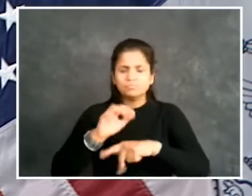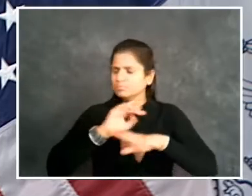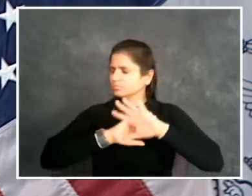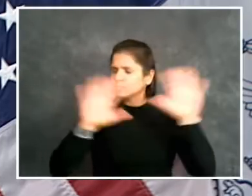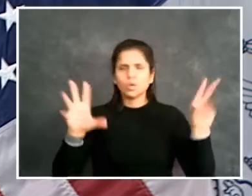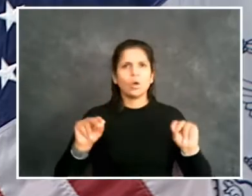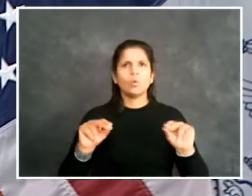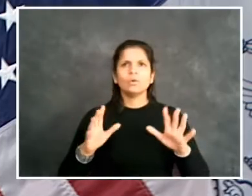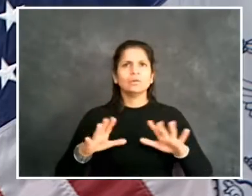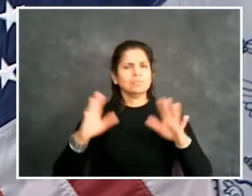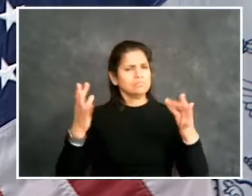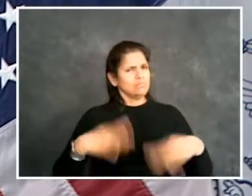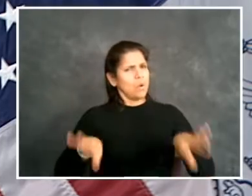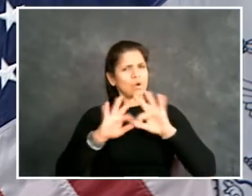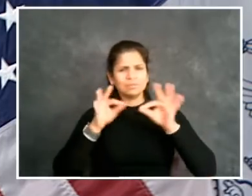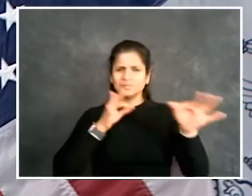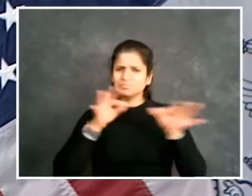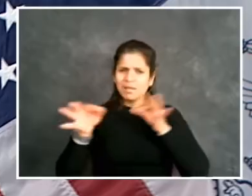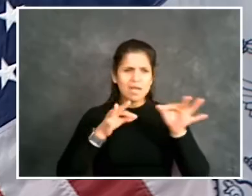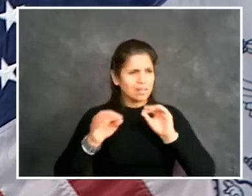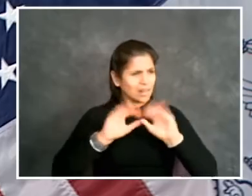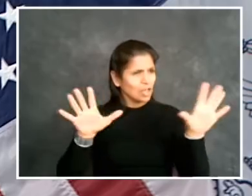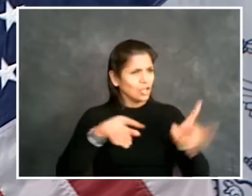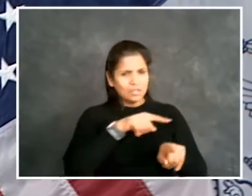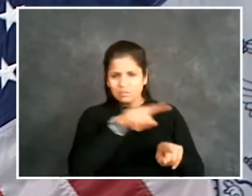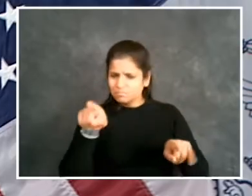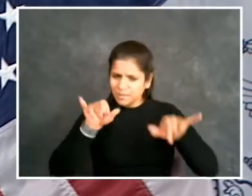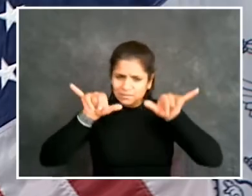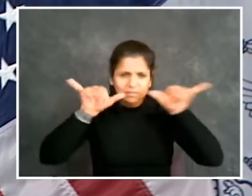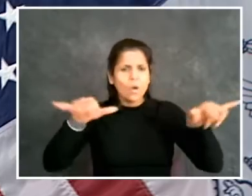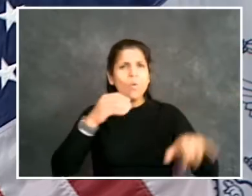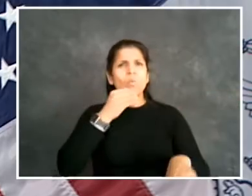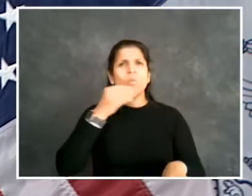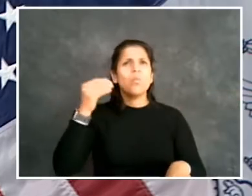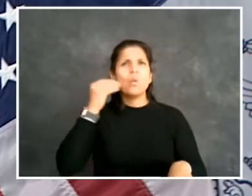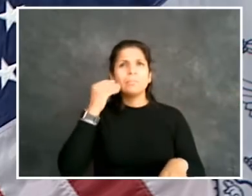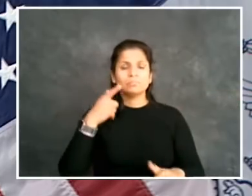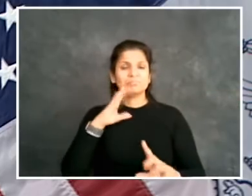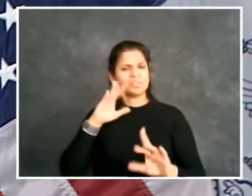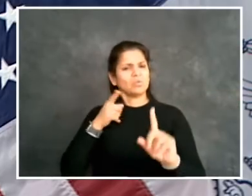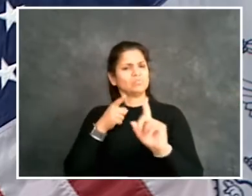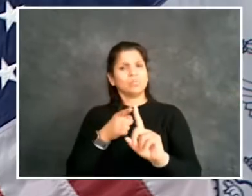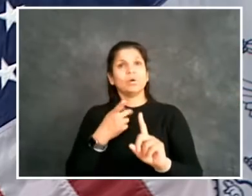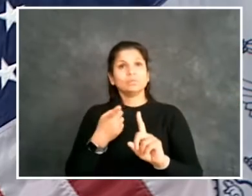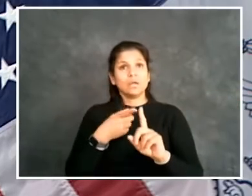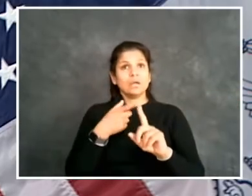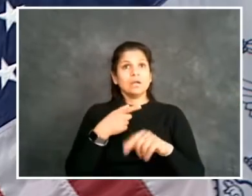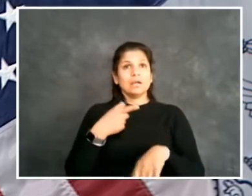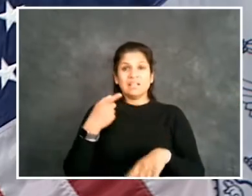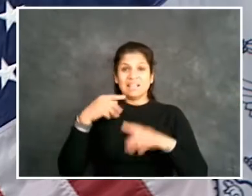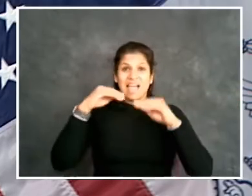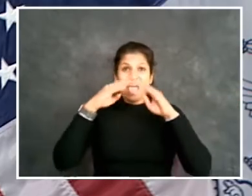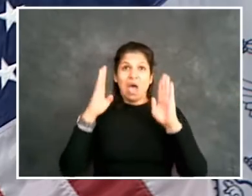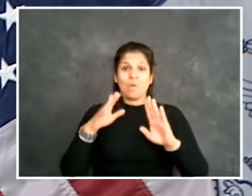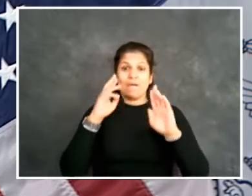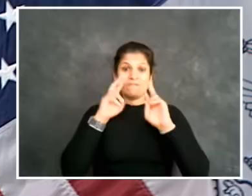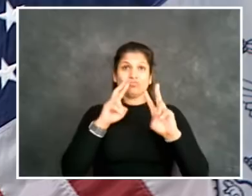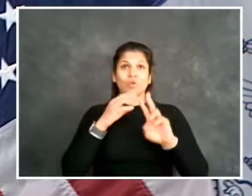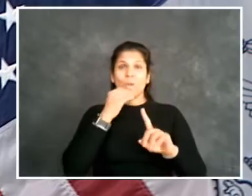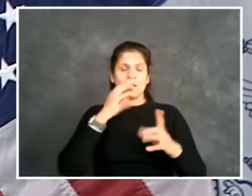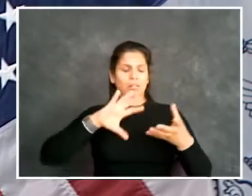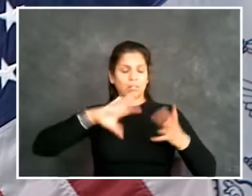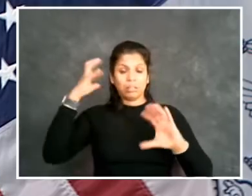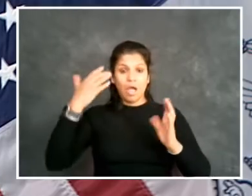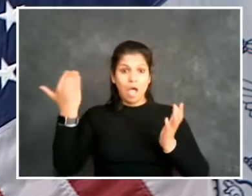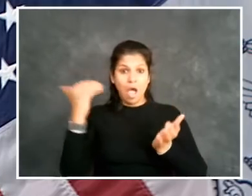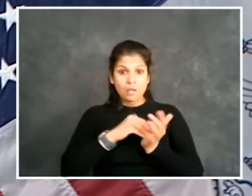forward. And I think we've all made that abundantly clear. I think the message has been received loudly all over the city in every community, and we're going to